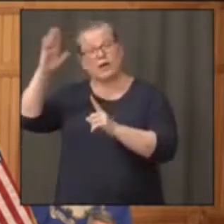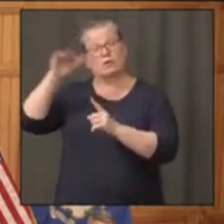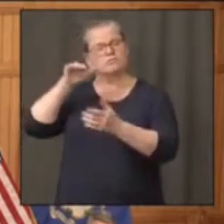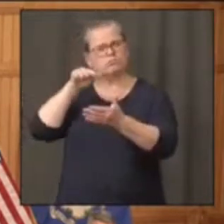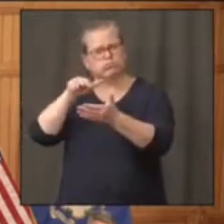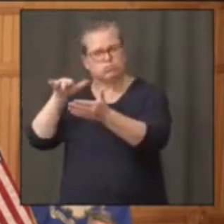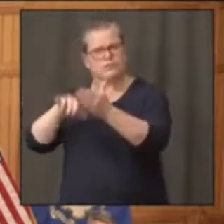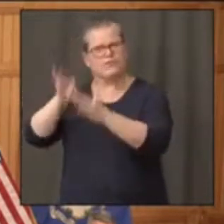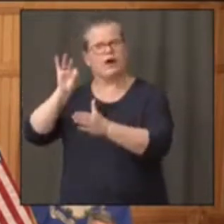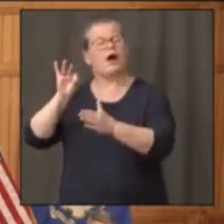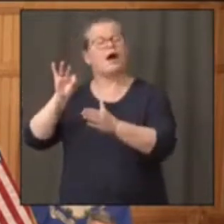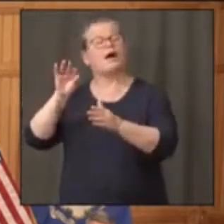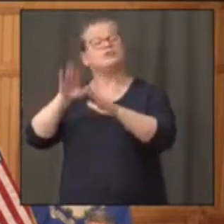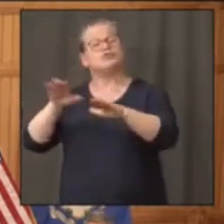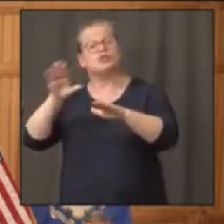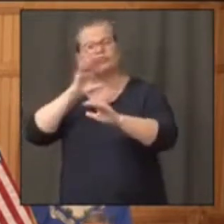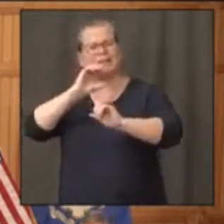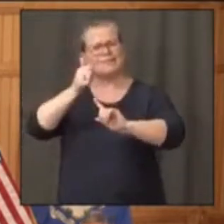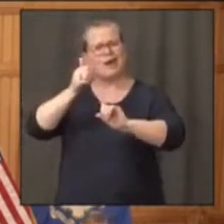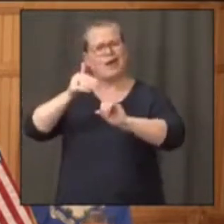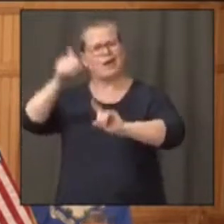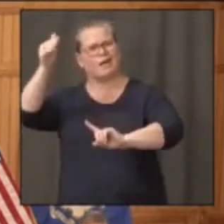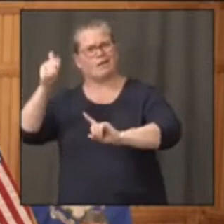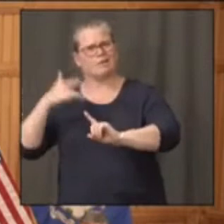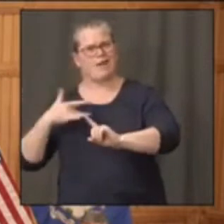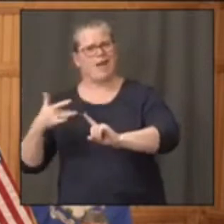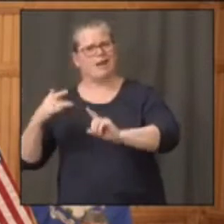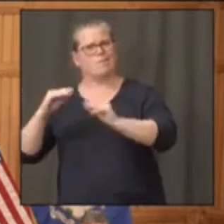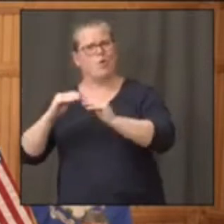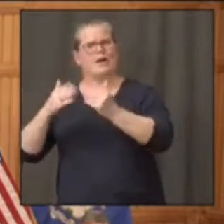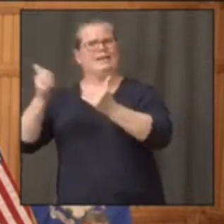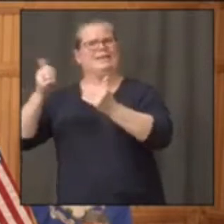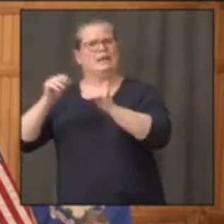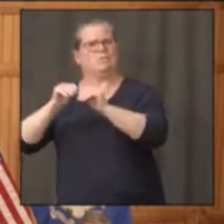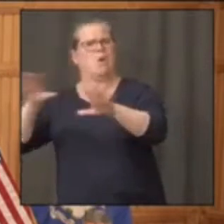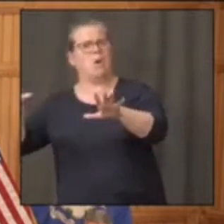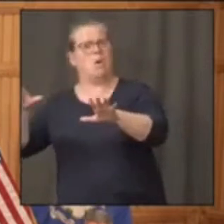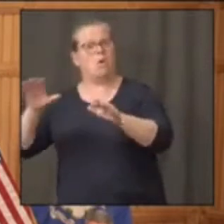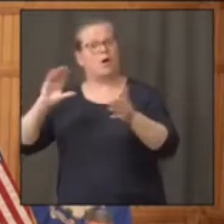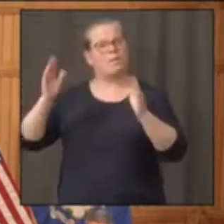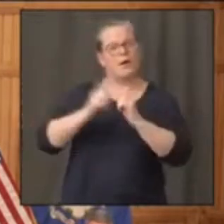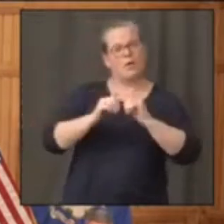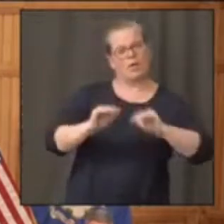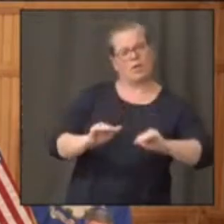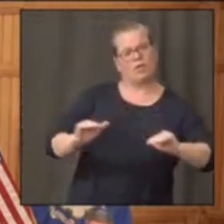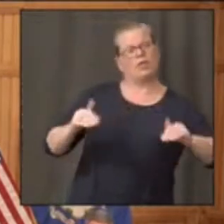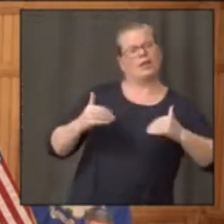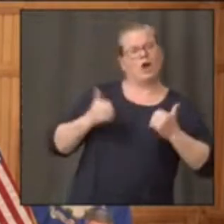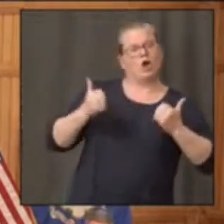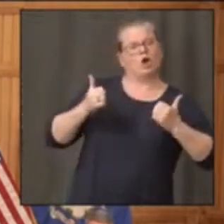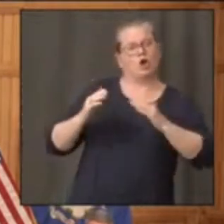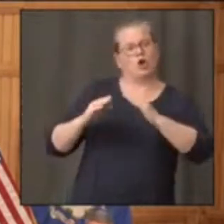have implications for what grades reopen and how? Is the plan changed in any way due to that?